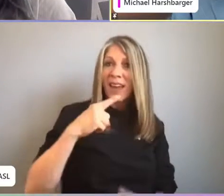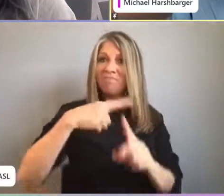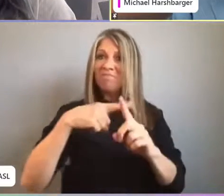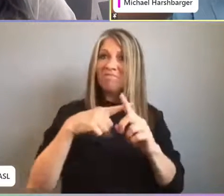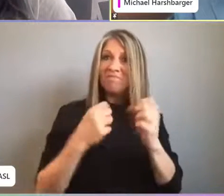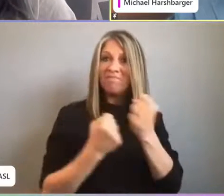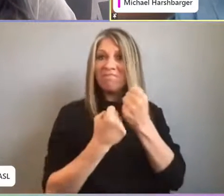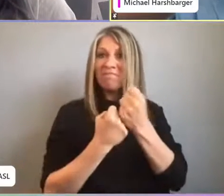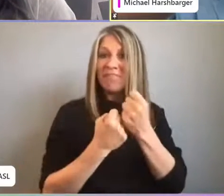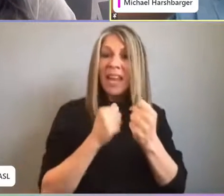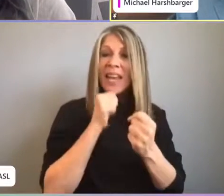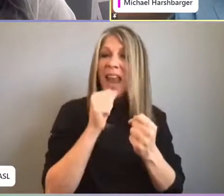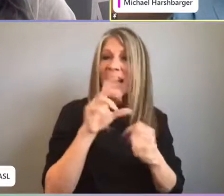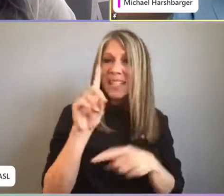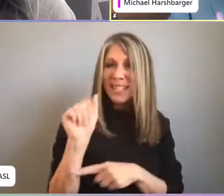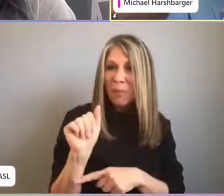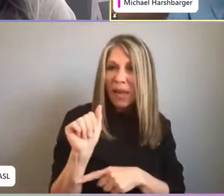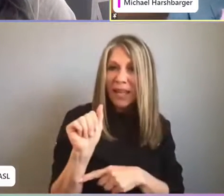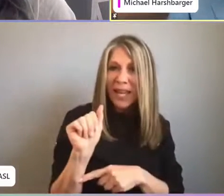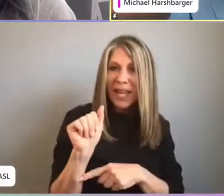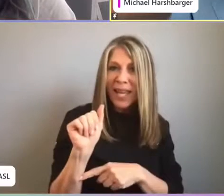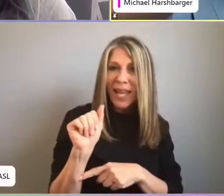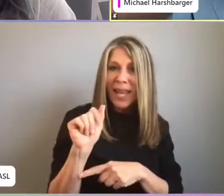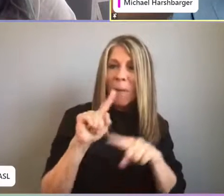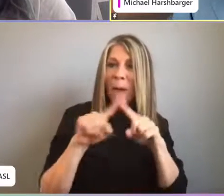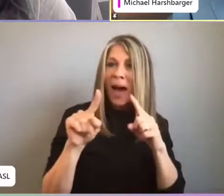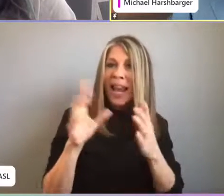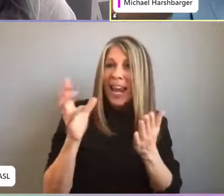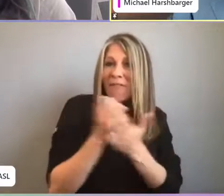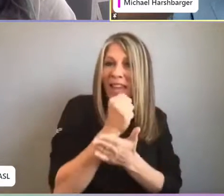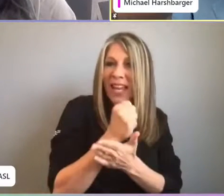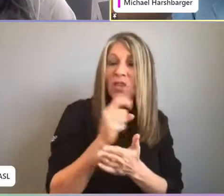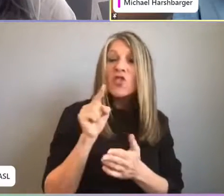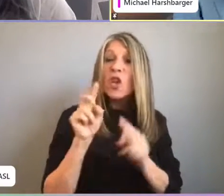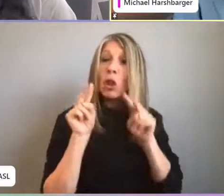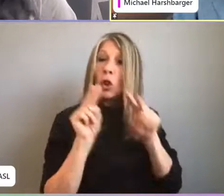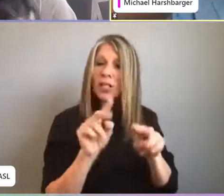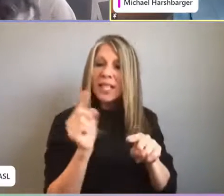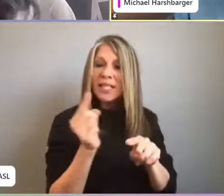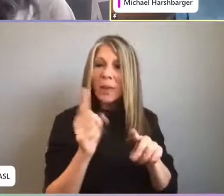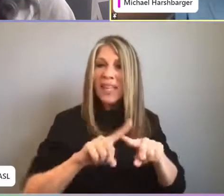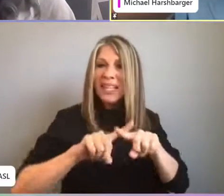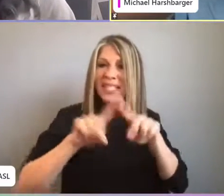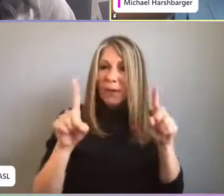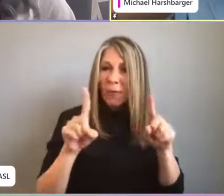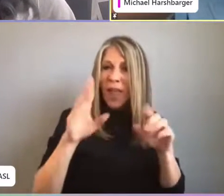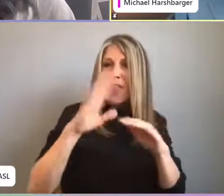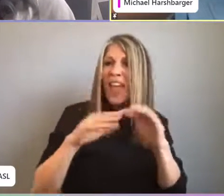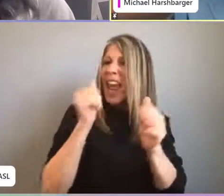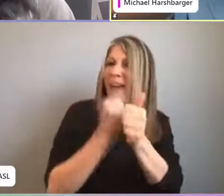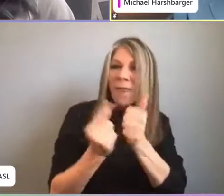marketplace, not a disability, because she looks at something differently than anybody else does because